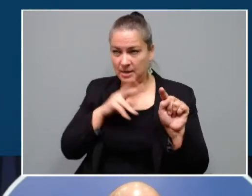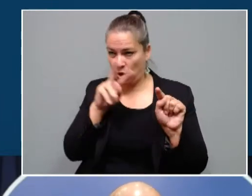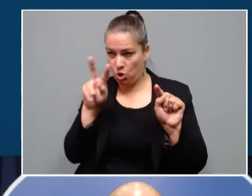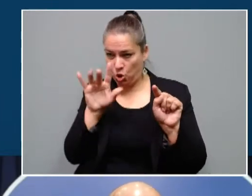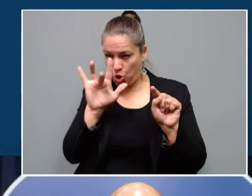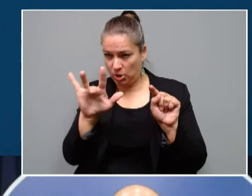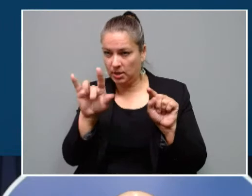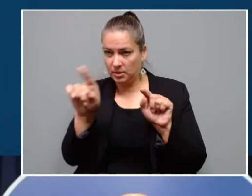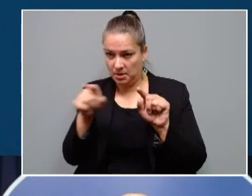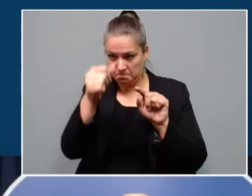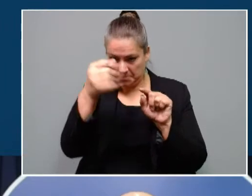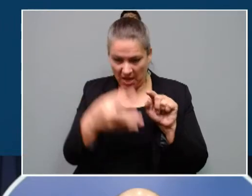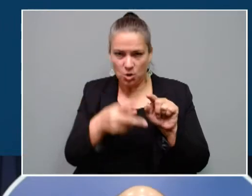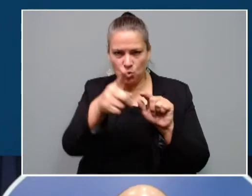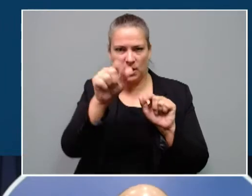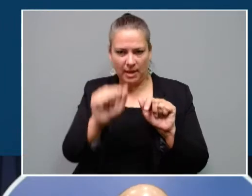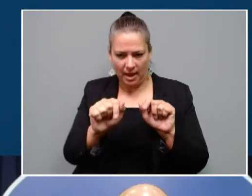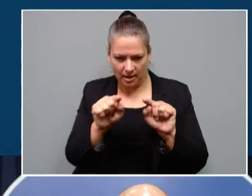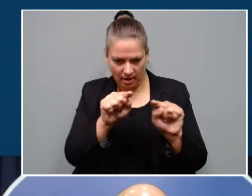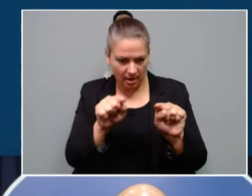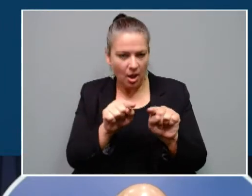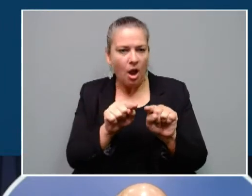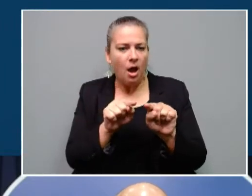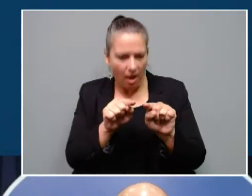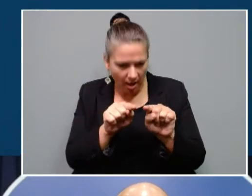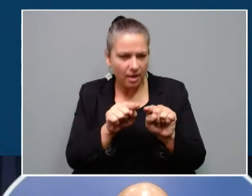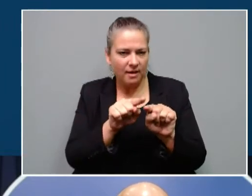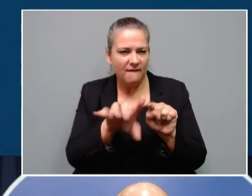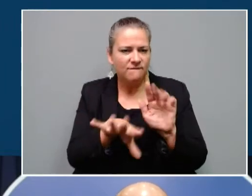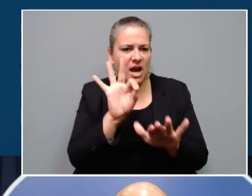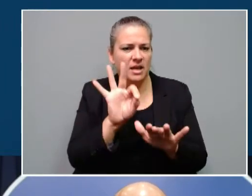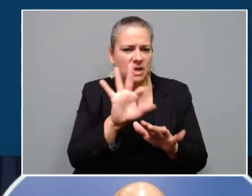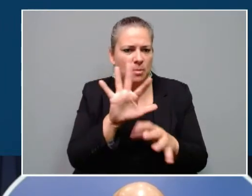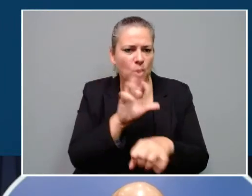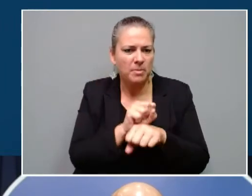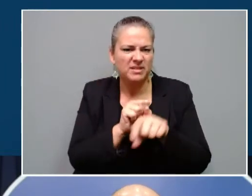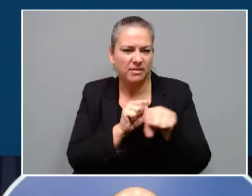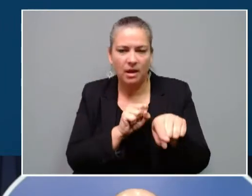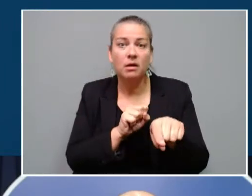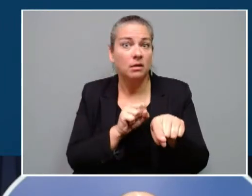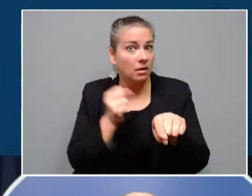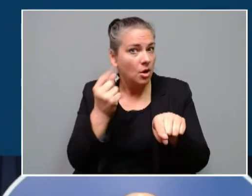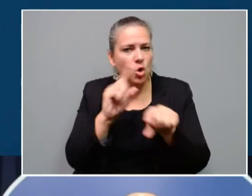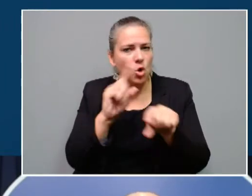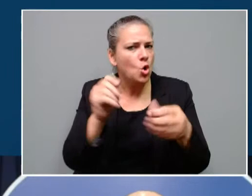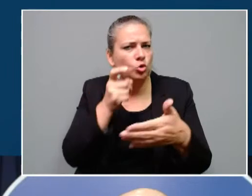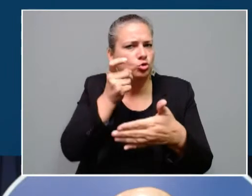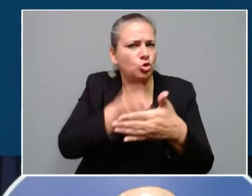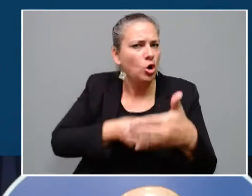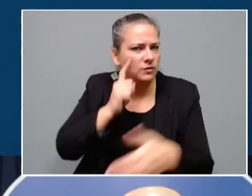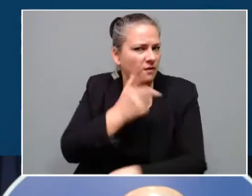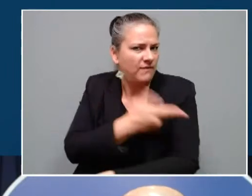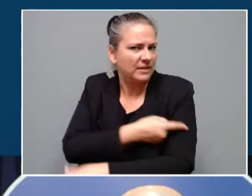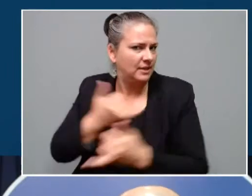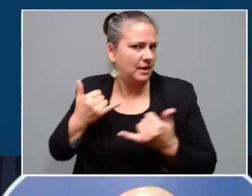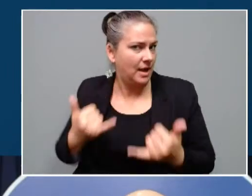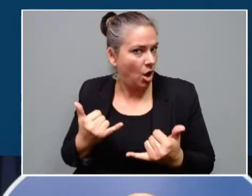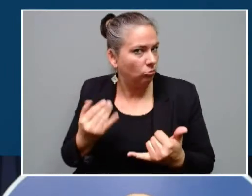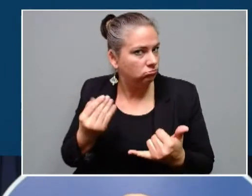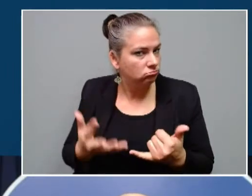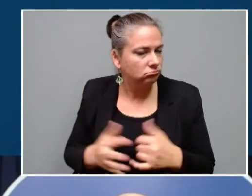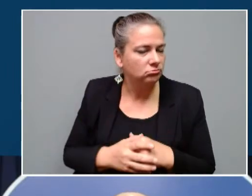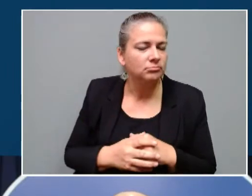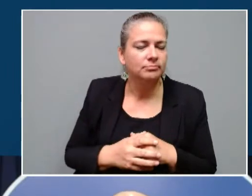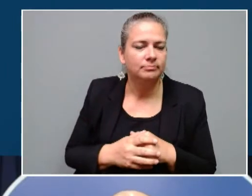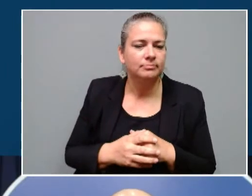that specific site and make an appointment. Remember, there is no charge to get these vaccine doses at this time. The next slide, please.